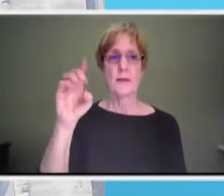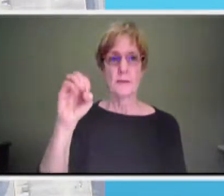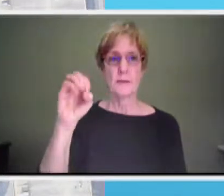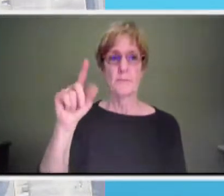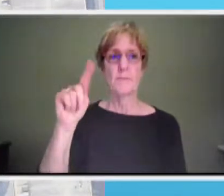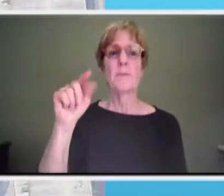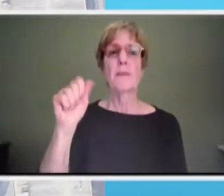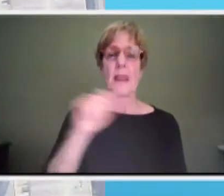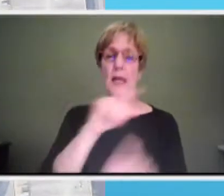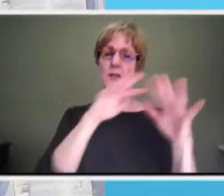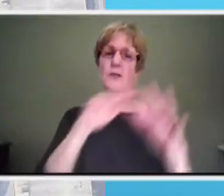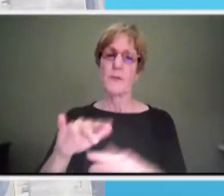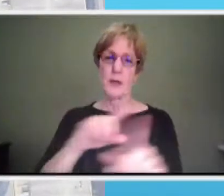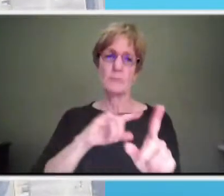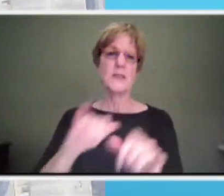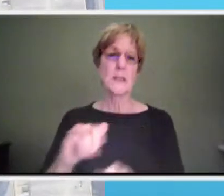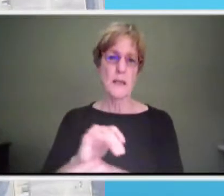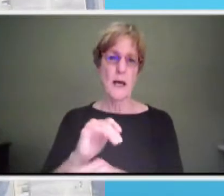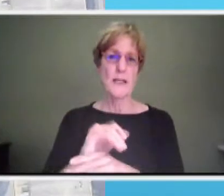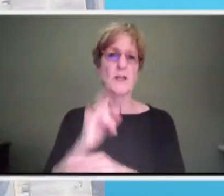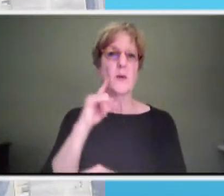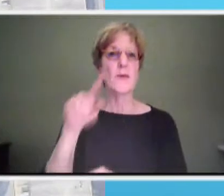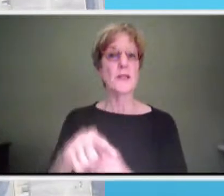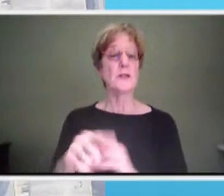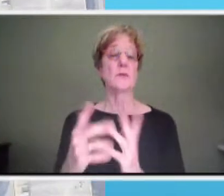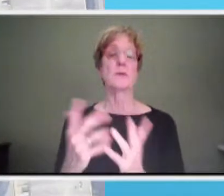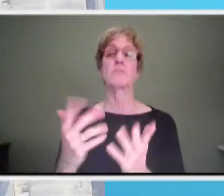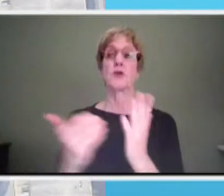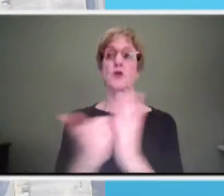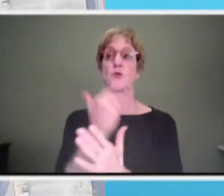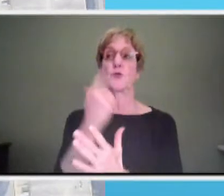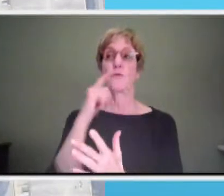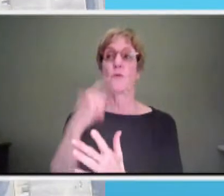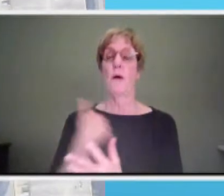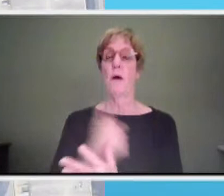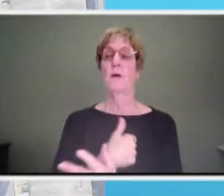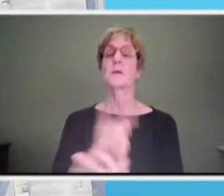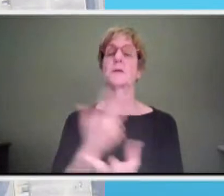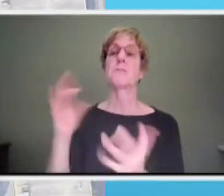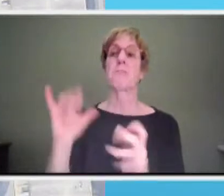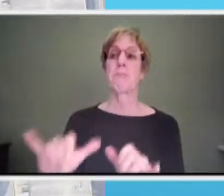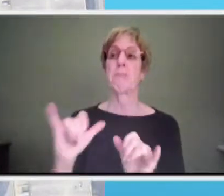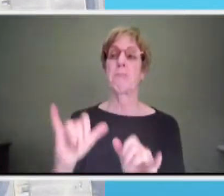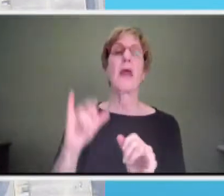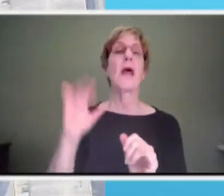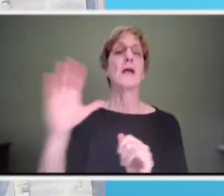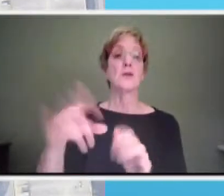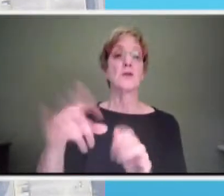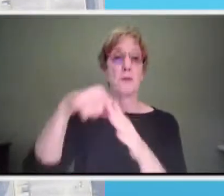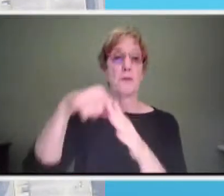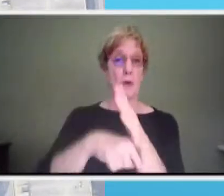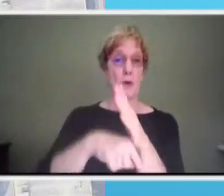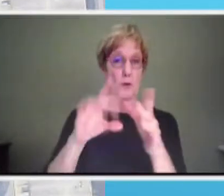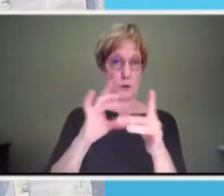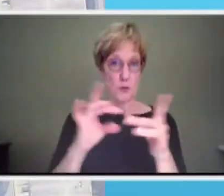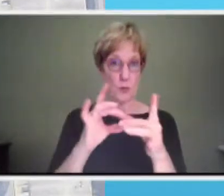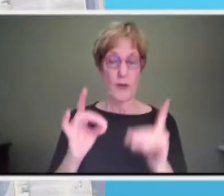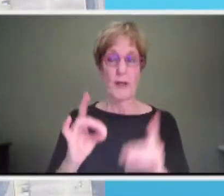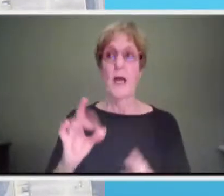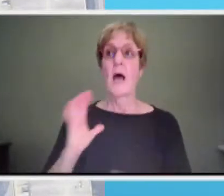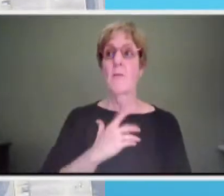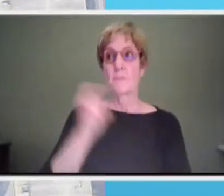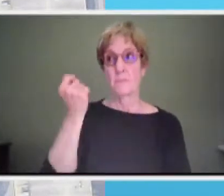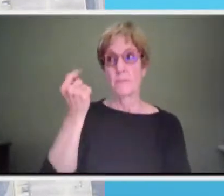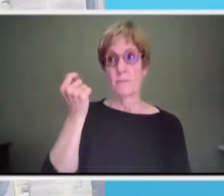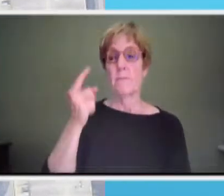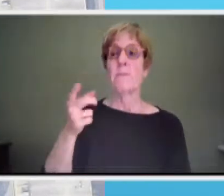them. But this was kind of news to us, and I'll let them tell the details of their story, but our understanding is that they may have been in